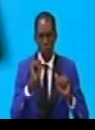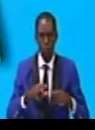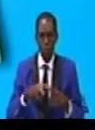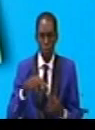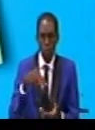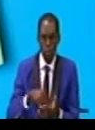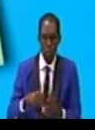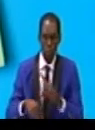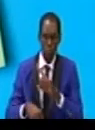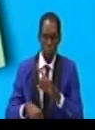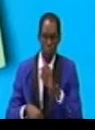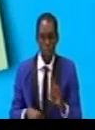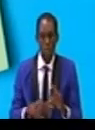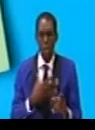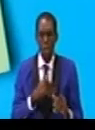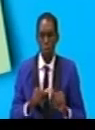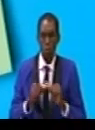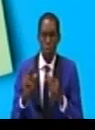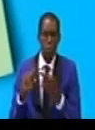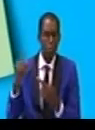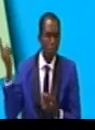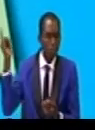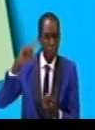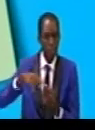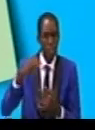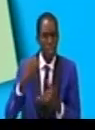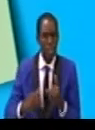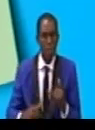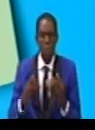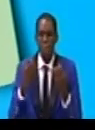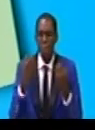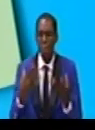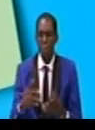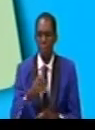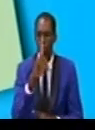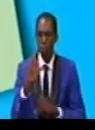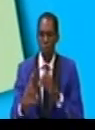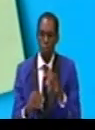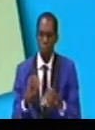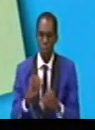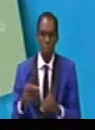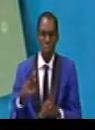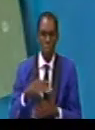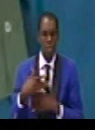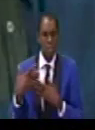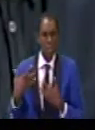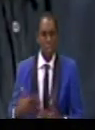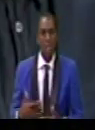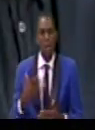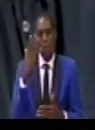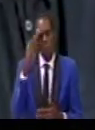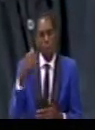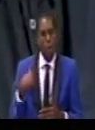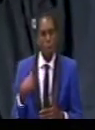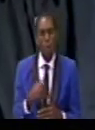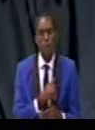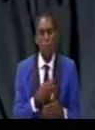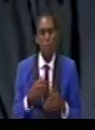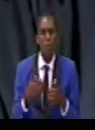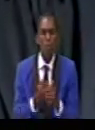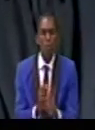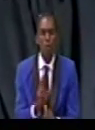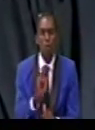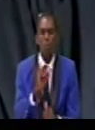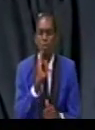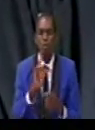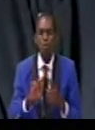it at last? A lot of questions in their minds. And the reason why we do follow up is reach them immediately. Get to them immediately. Touch